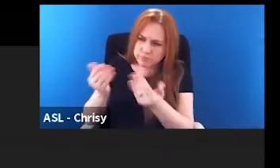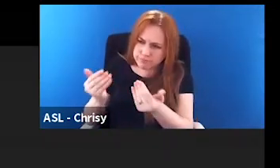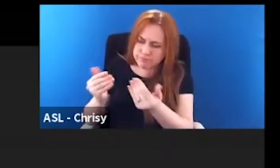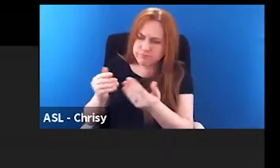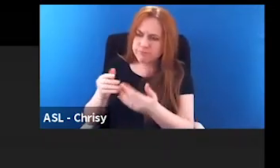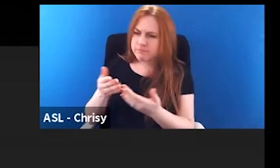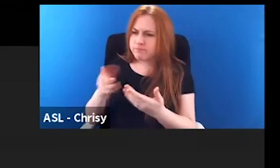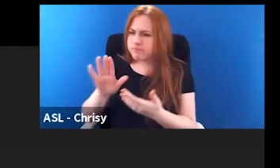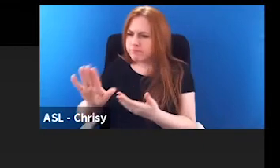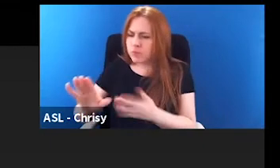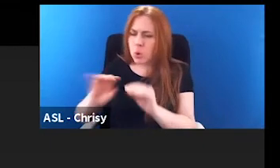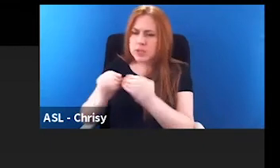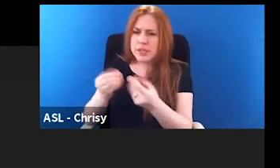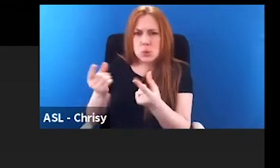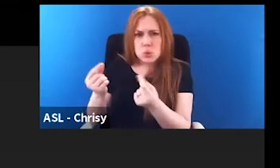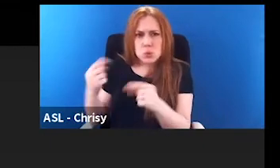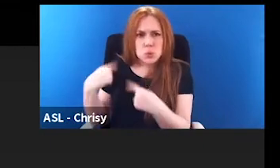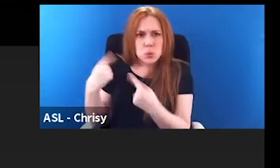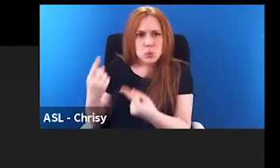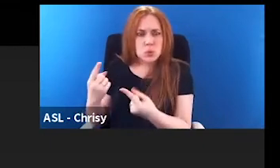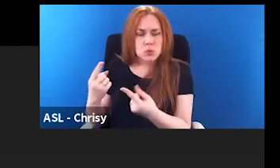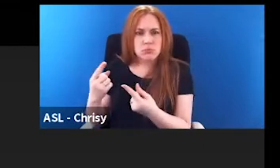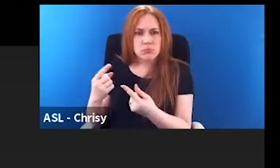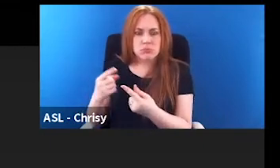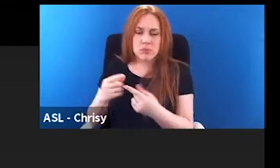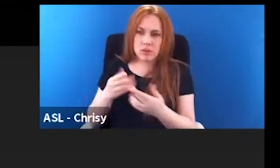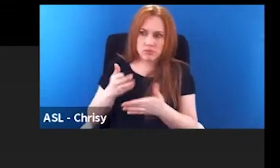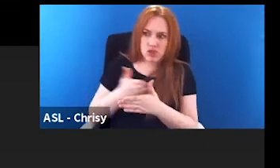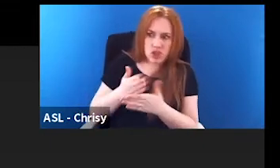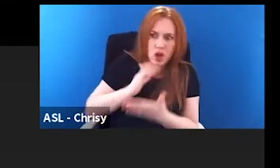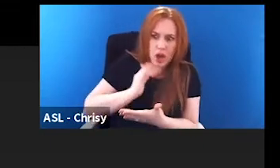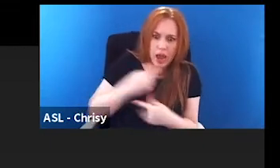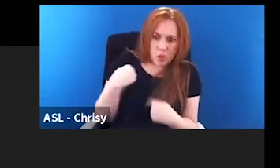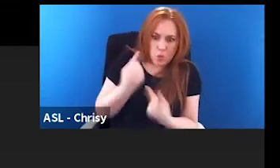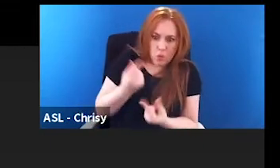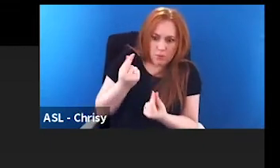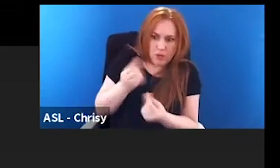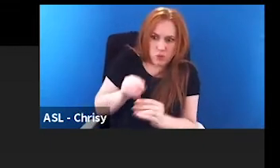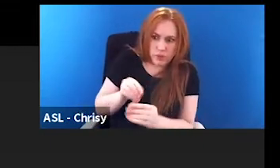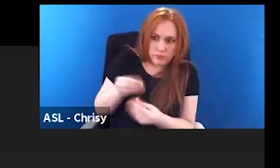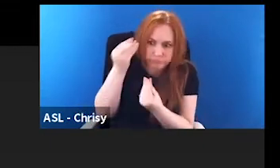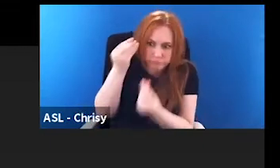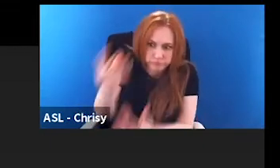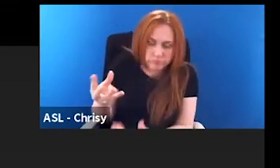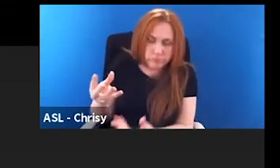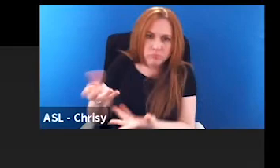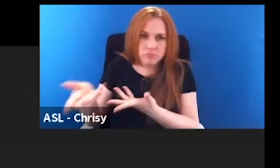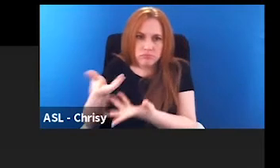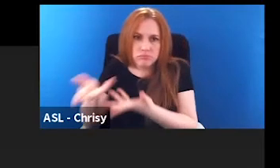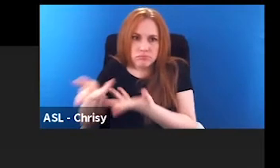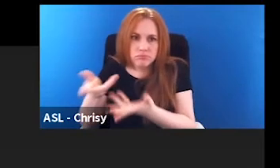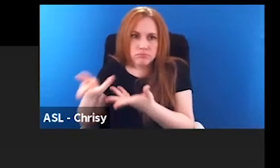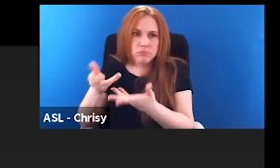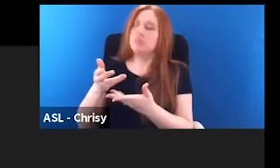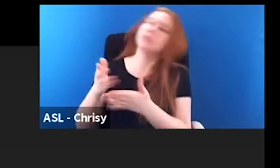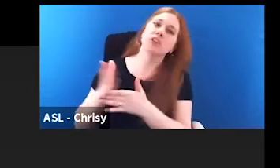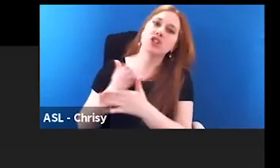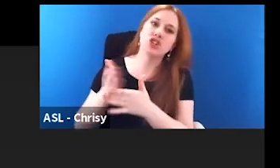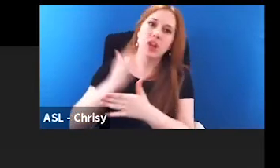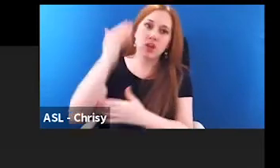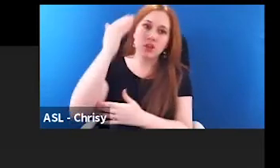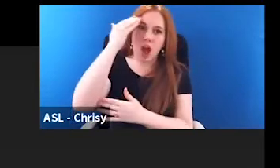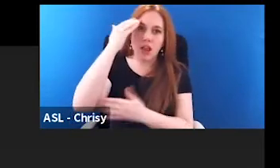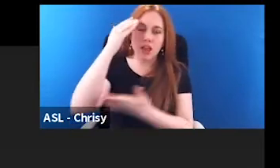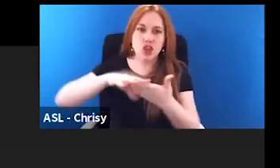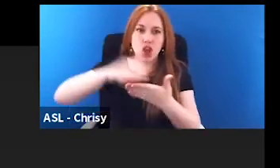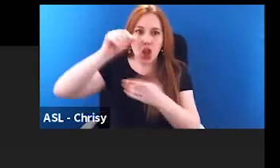as part of their organizations on this, share kind of some of the things that we were doing, and maybe this ends up being a knowledge share. We learn from each other a little bit, and we can get